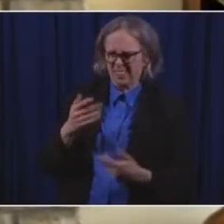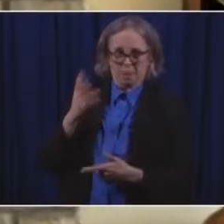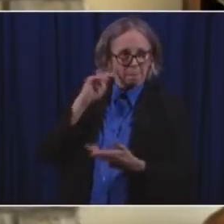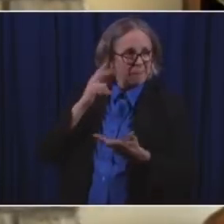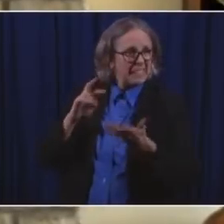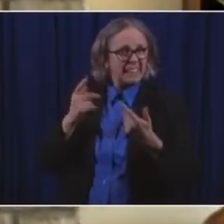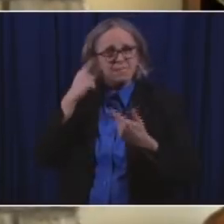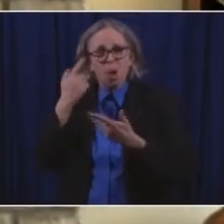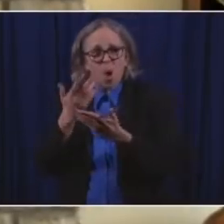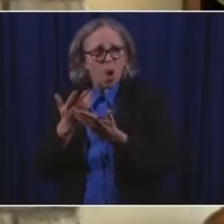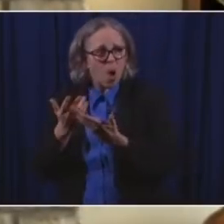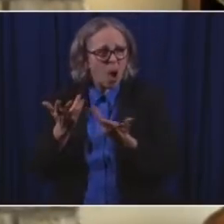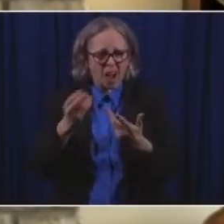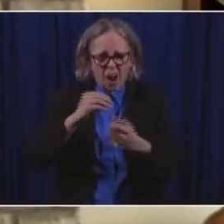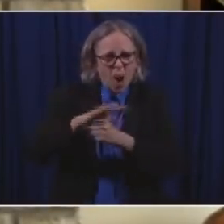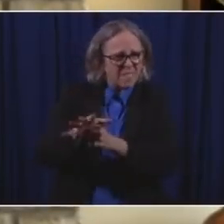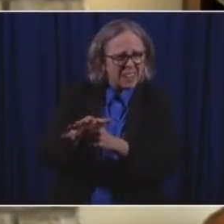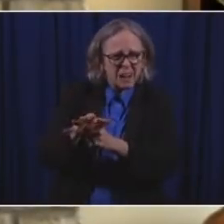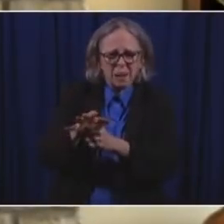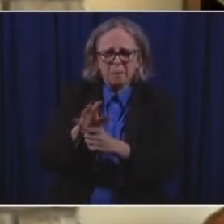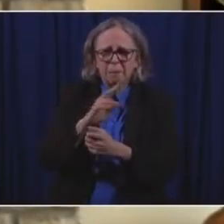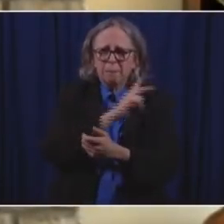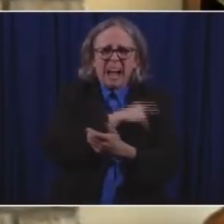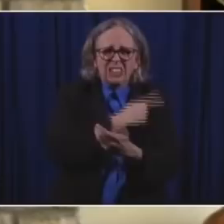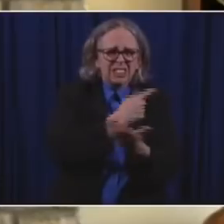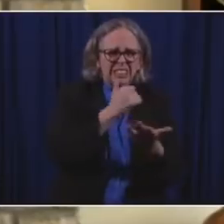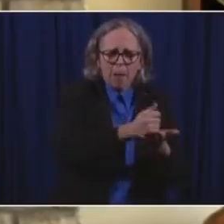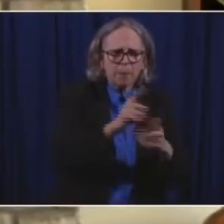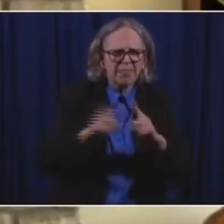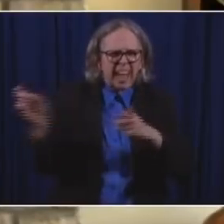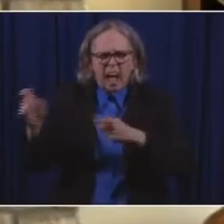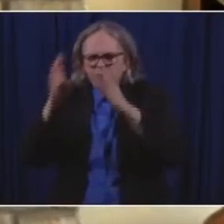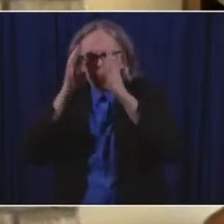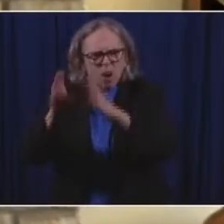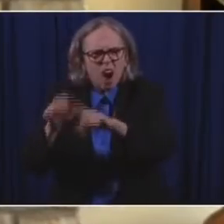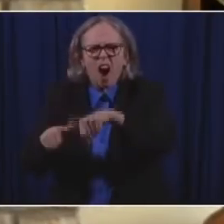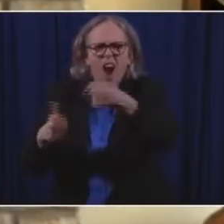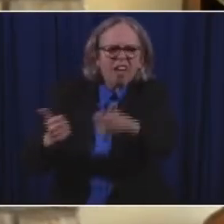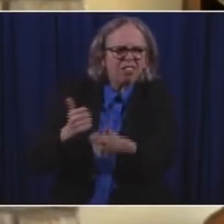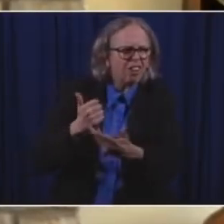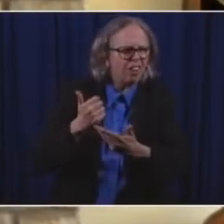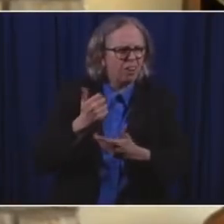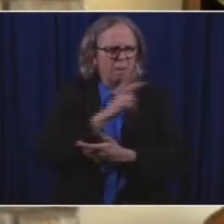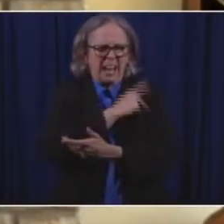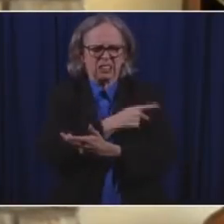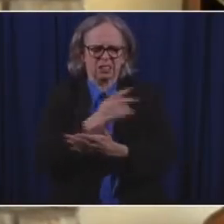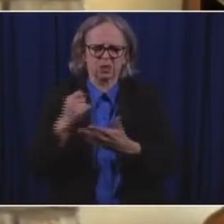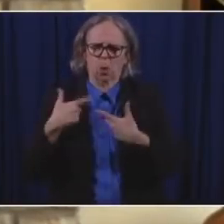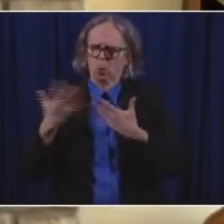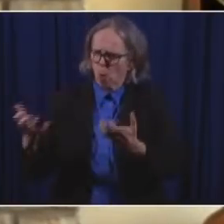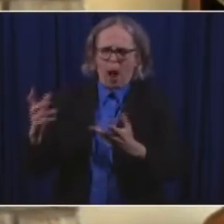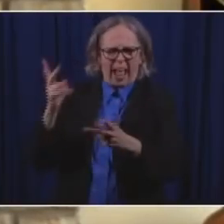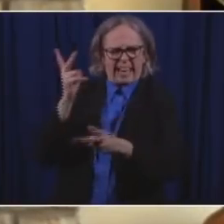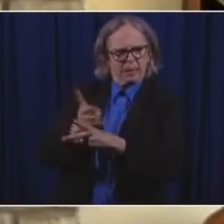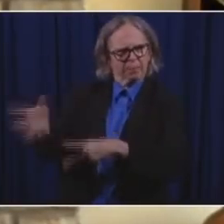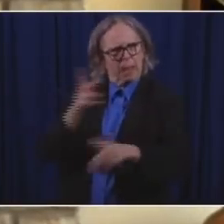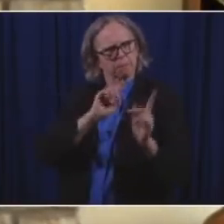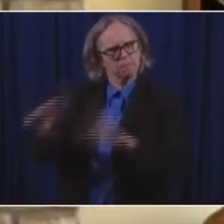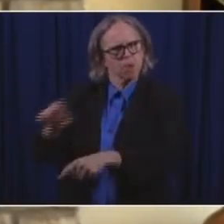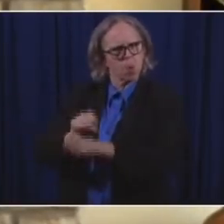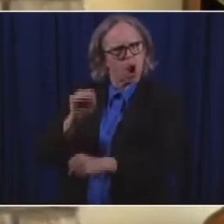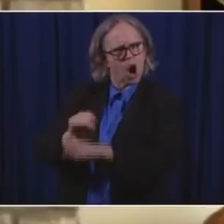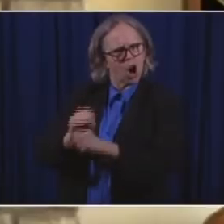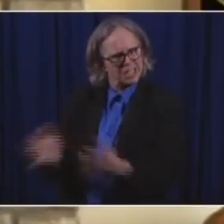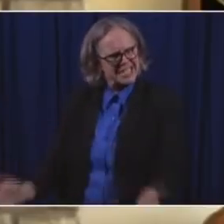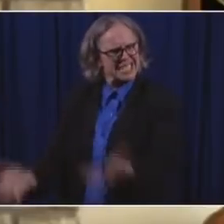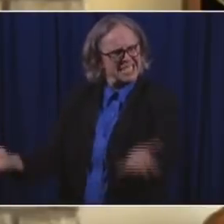help with COVID patients, but with others, that they are able to do their jobs and that we can do everything that we can